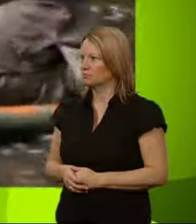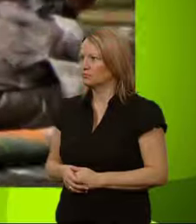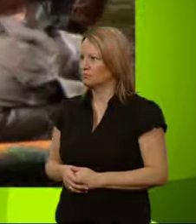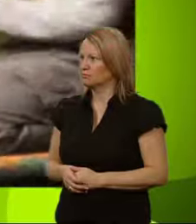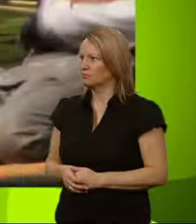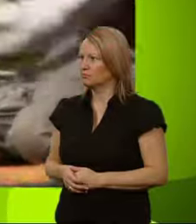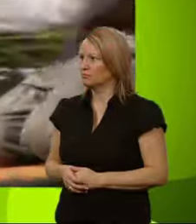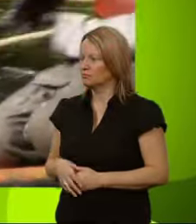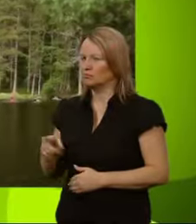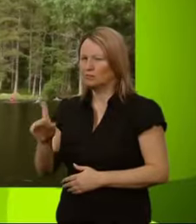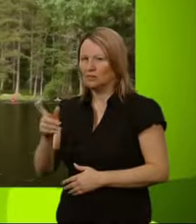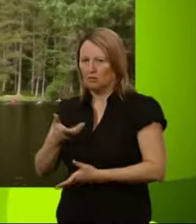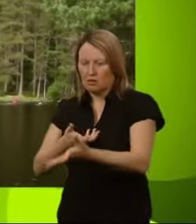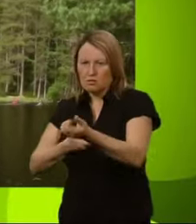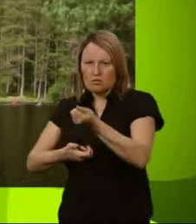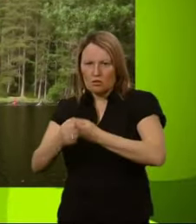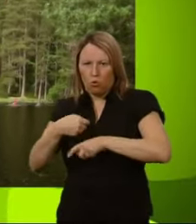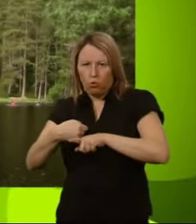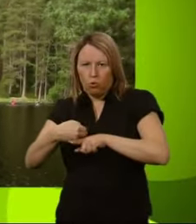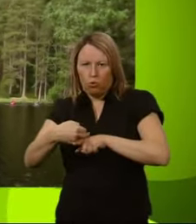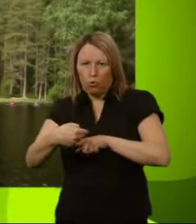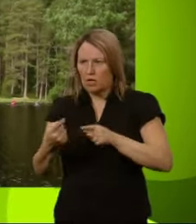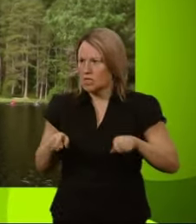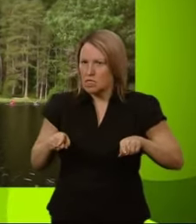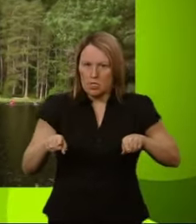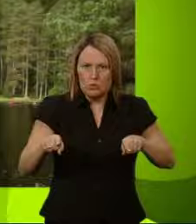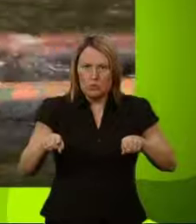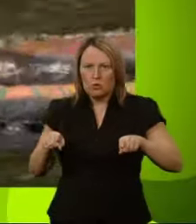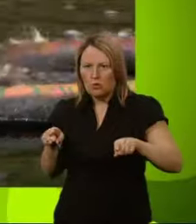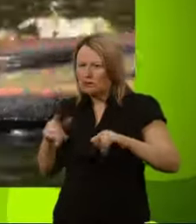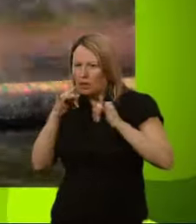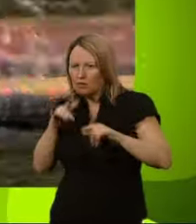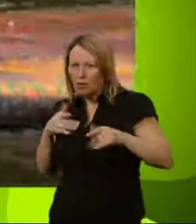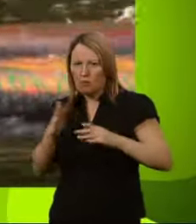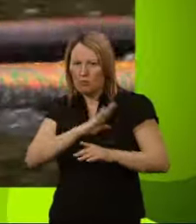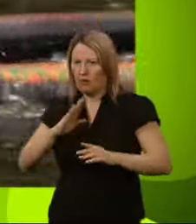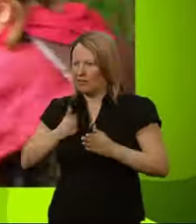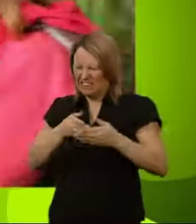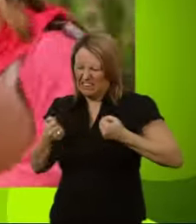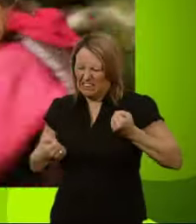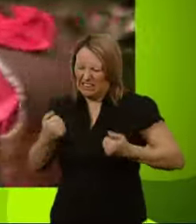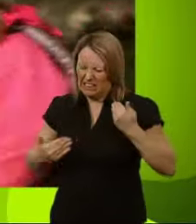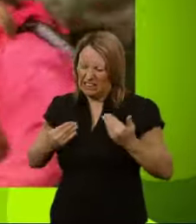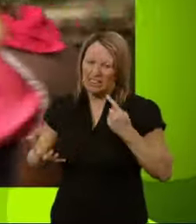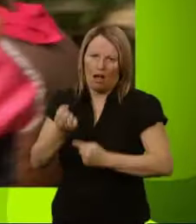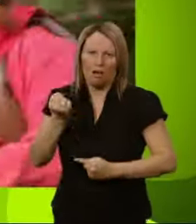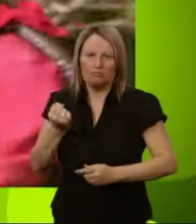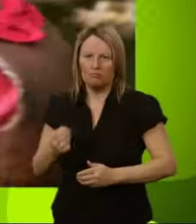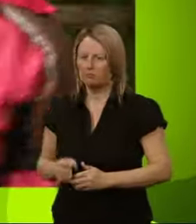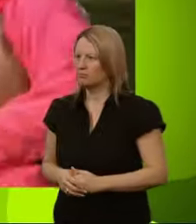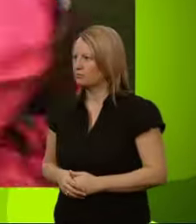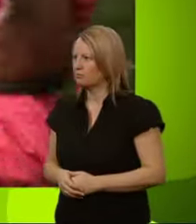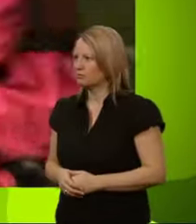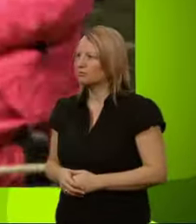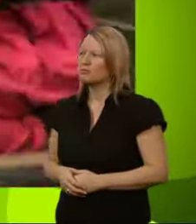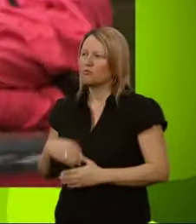This is Treasure Ring, a head-to-head challenge that tests warriors to their limits. It is a